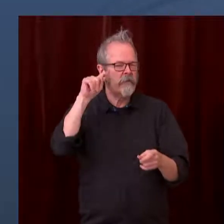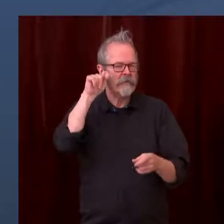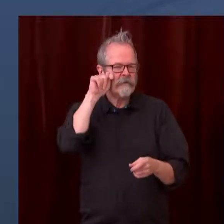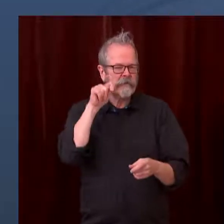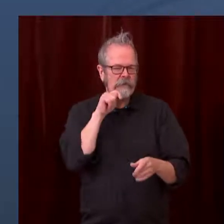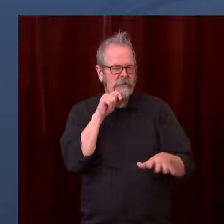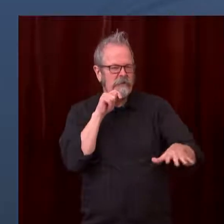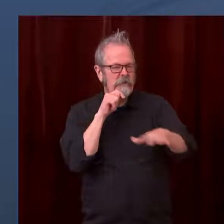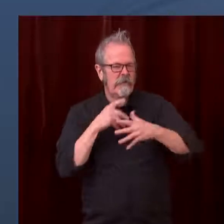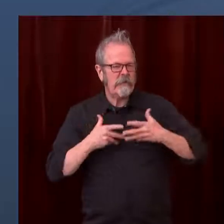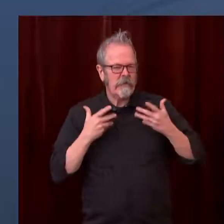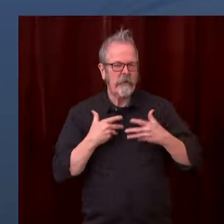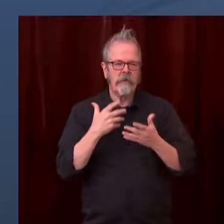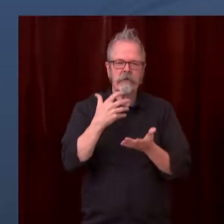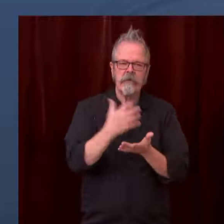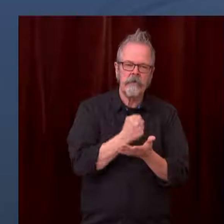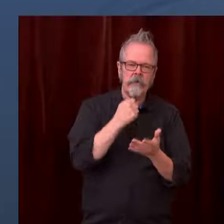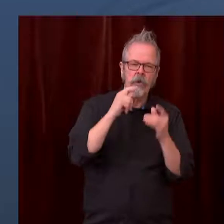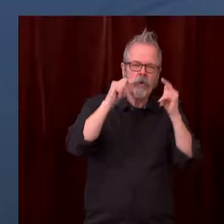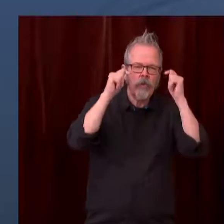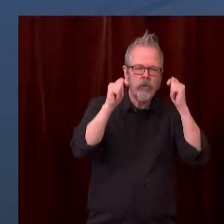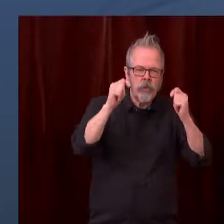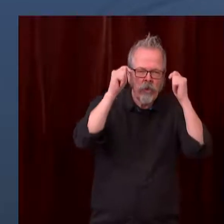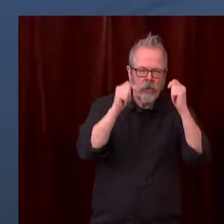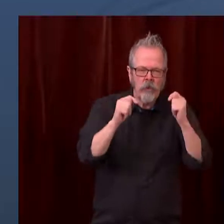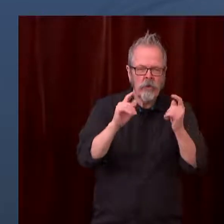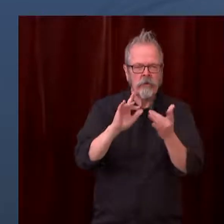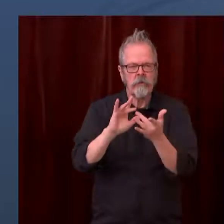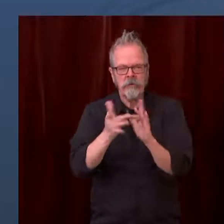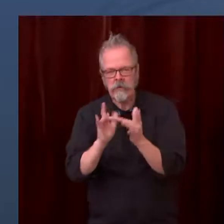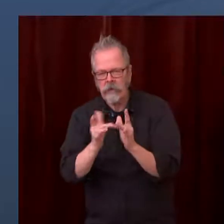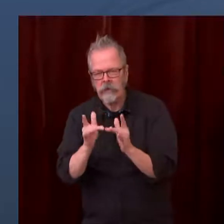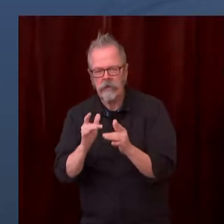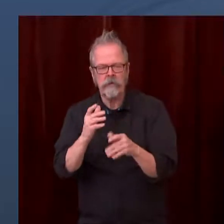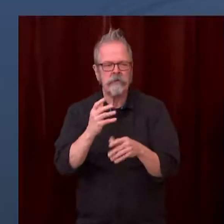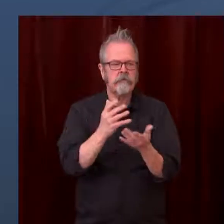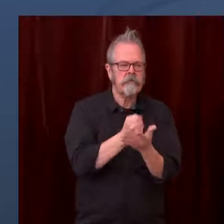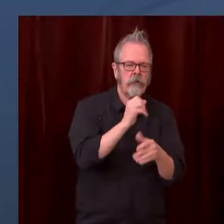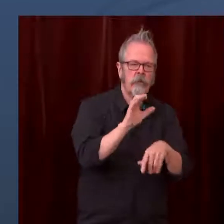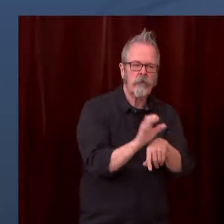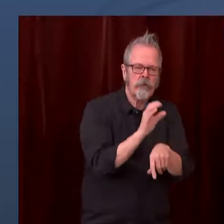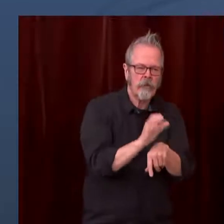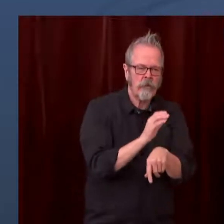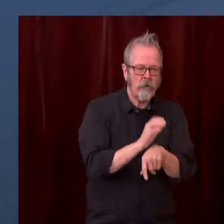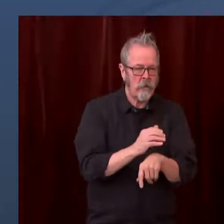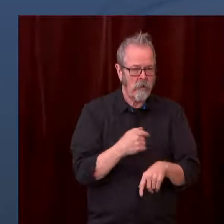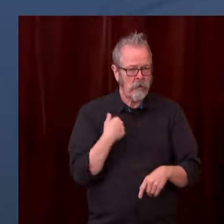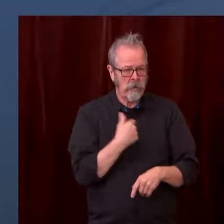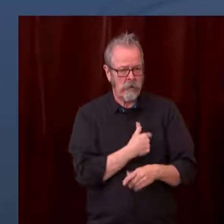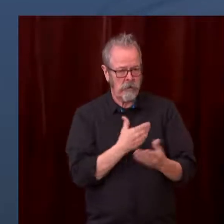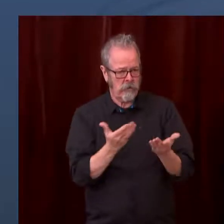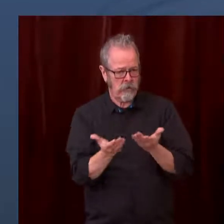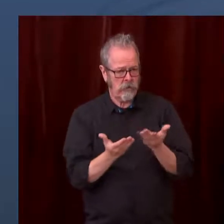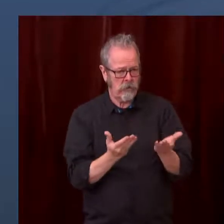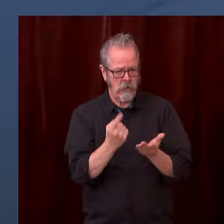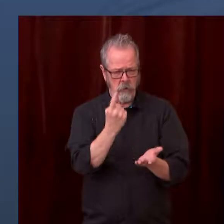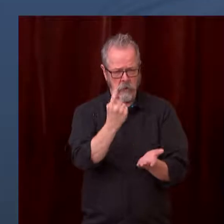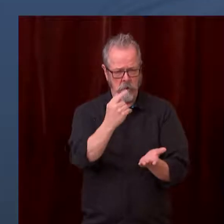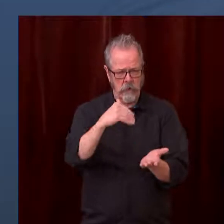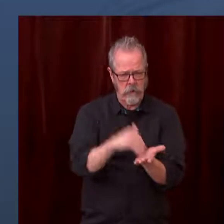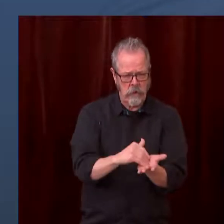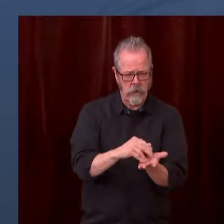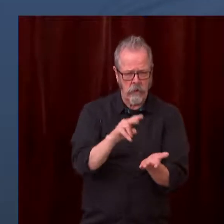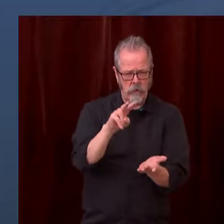learning. And our programs are serving 1,200 students in childcare programs, and our